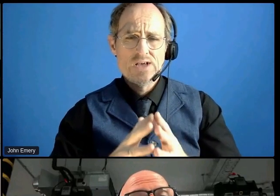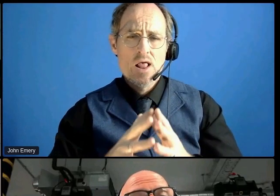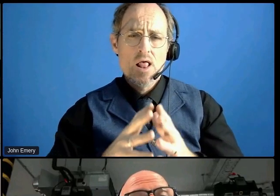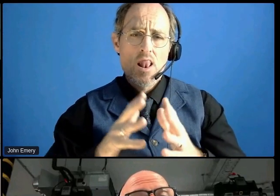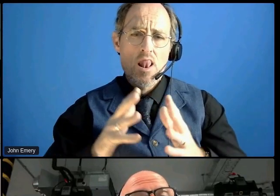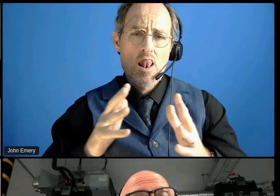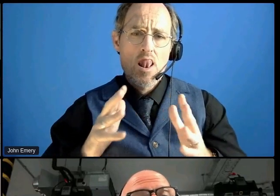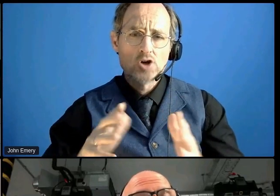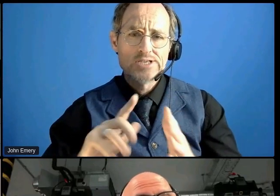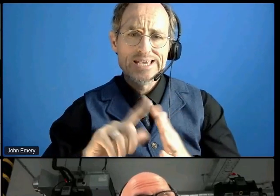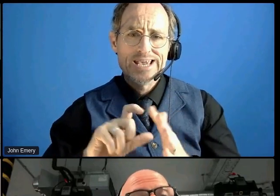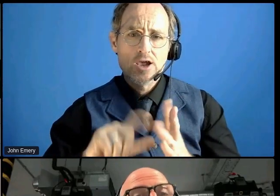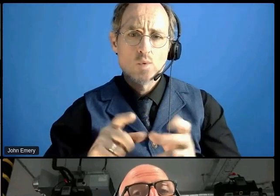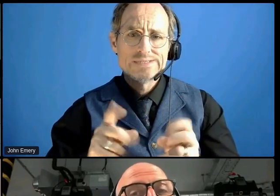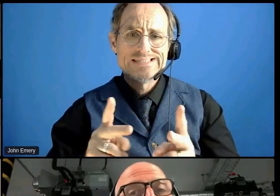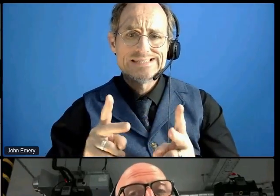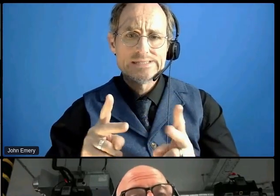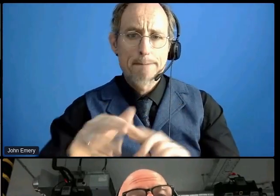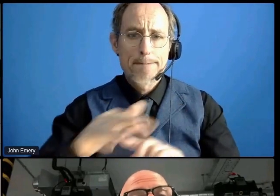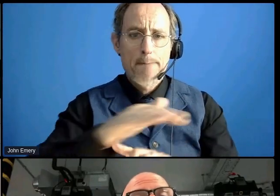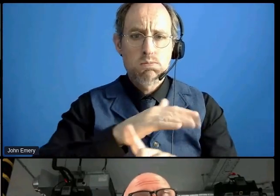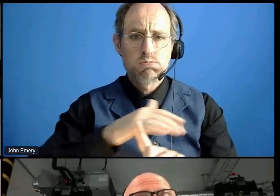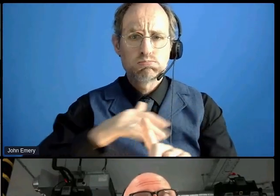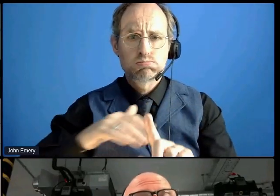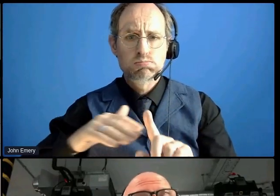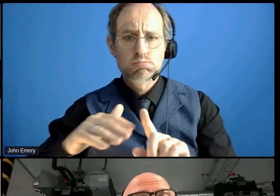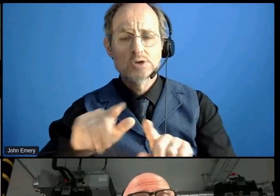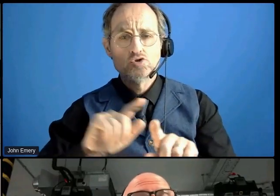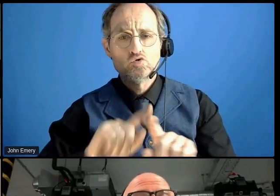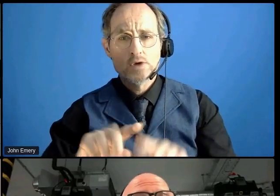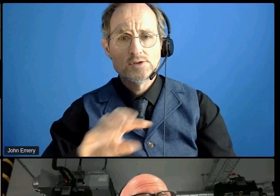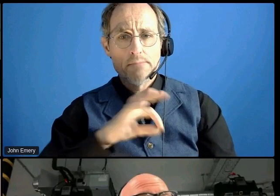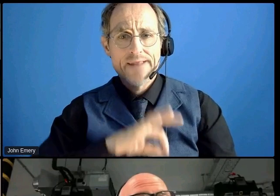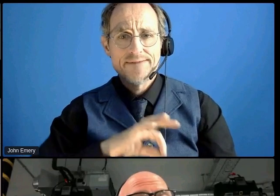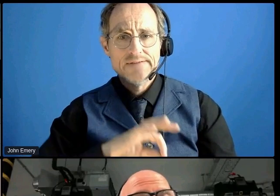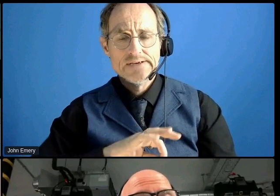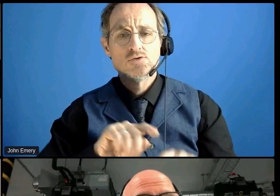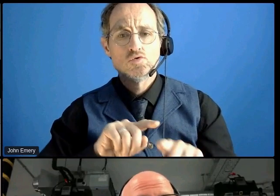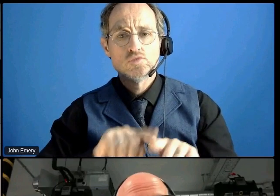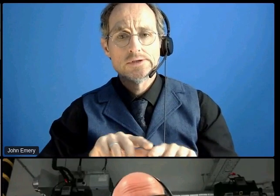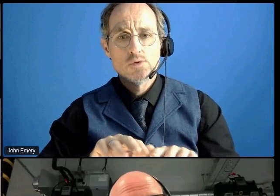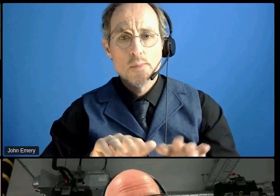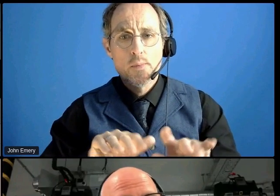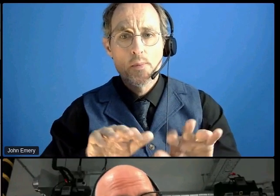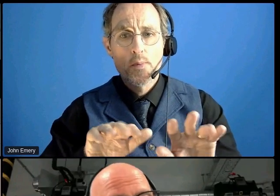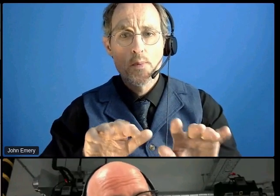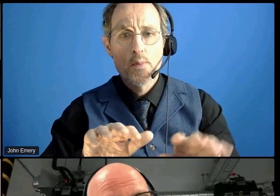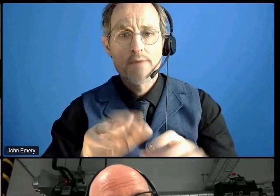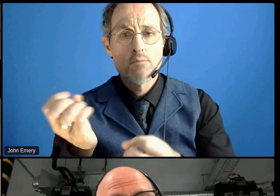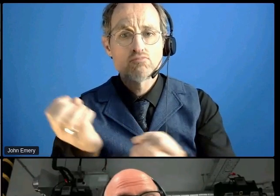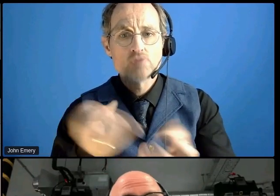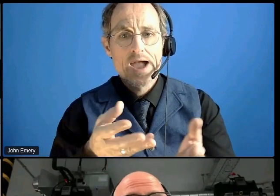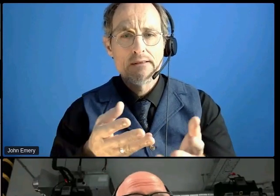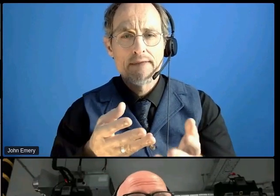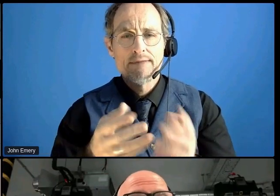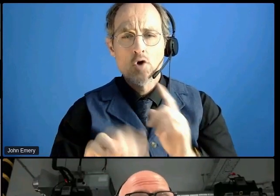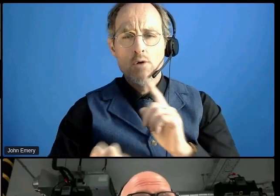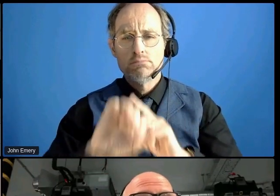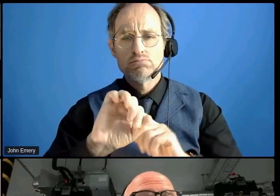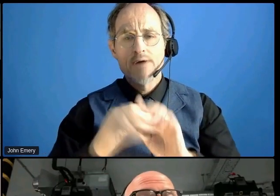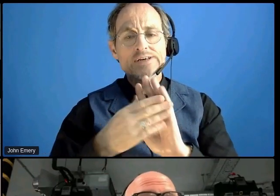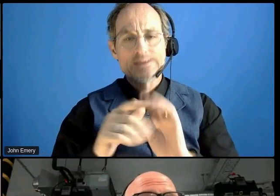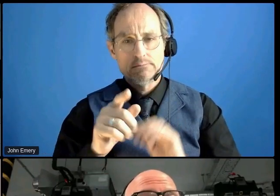another partner to actually do the booking in most cases. Now, through our research, when we've been testing with disabled travellers,